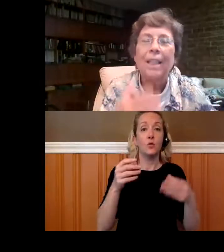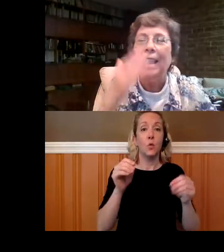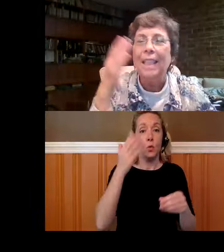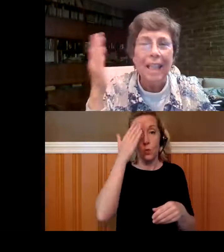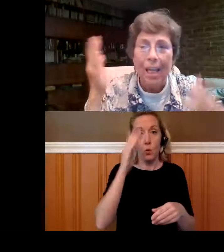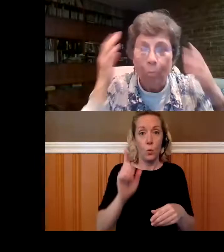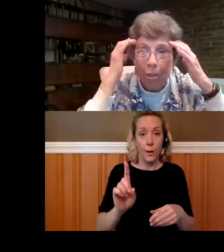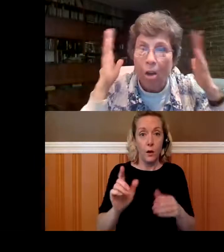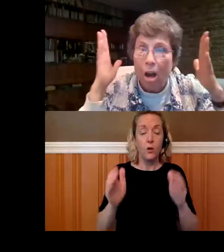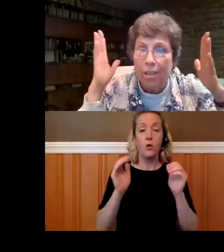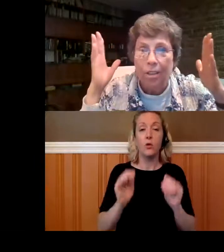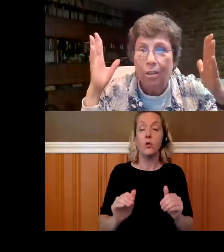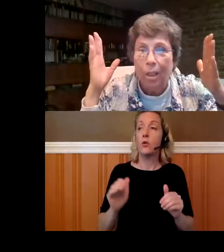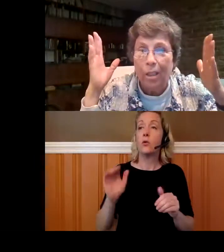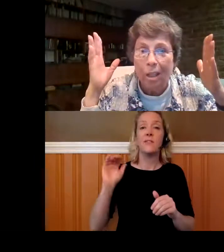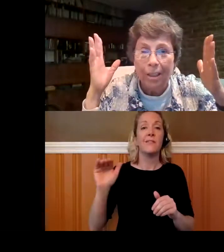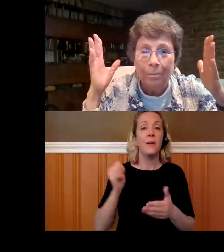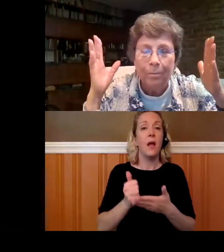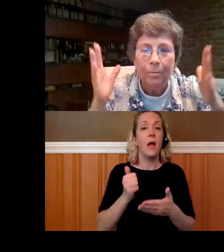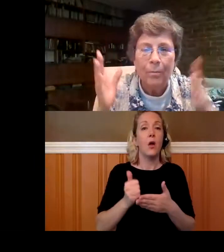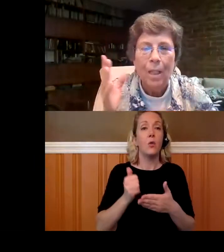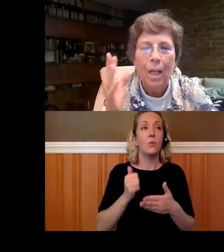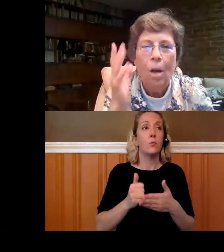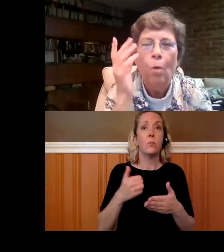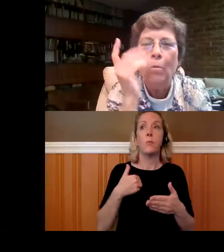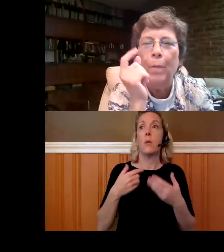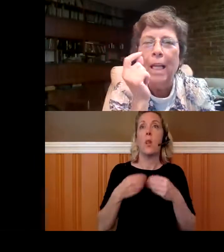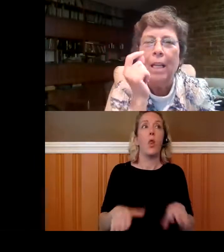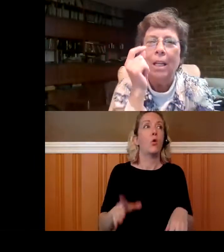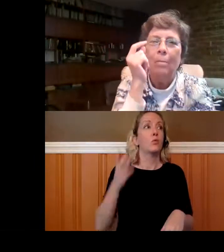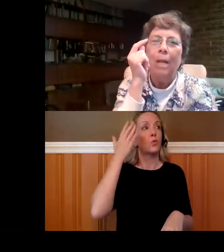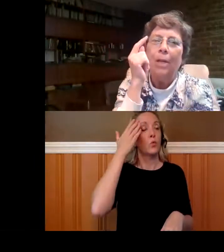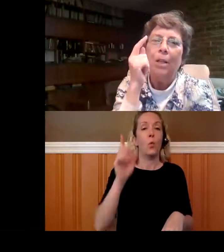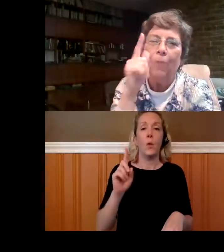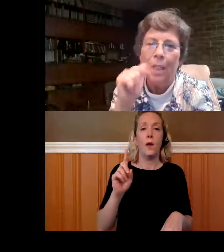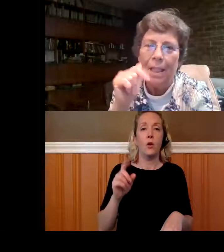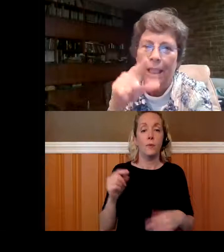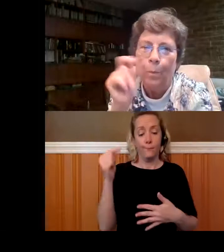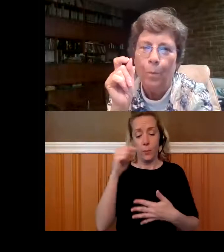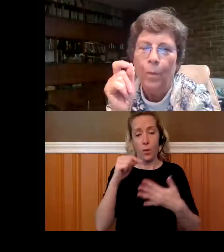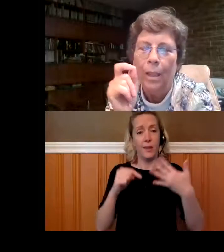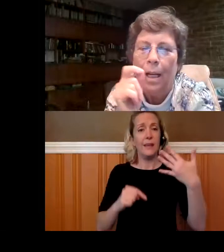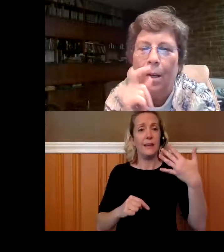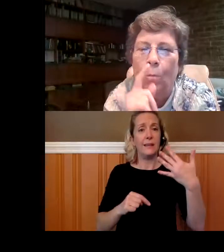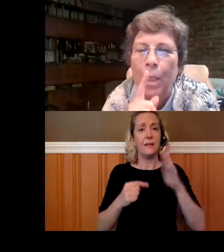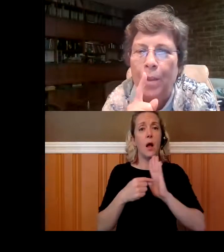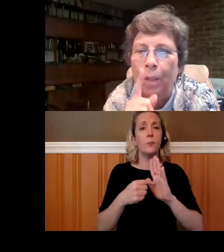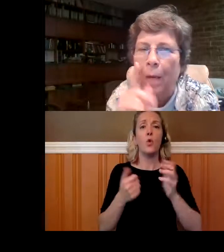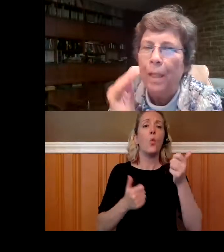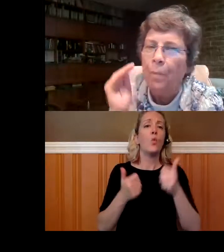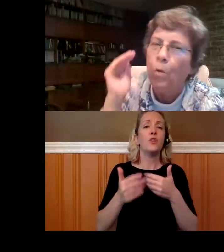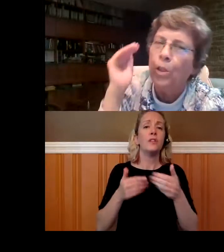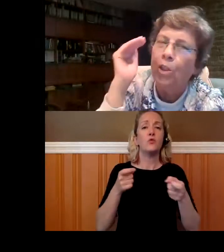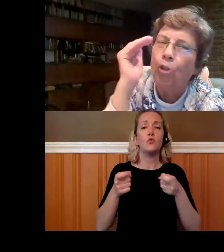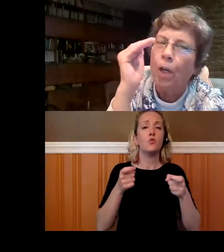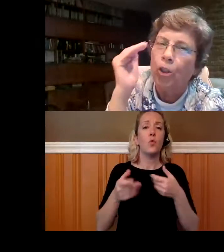are. What would be, maybe from this list, what do you think might be most structured, easiest with